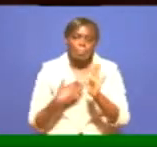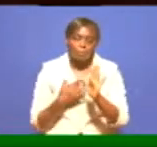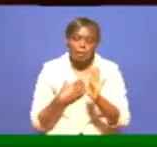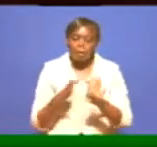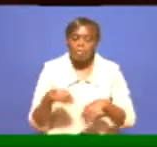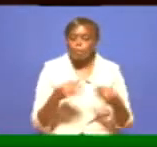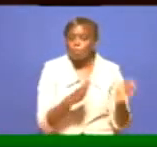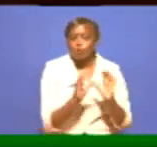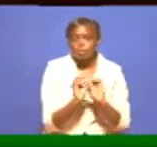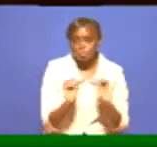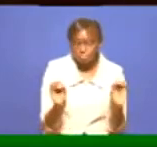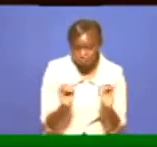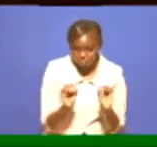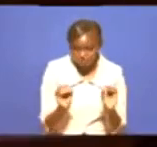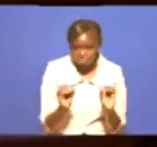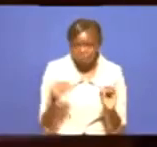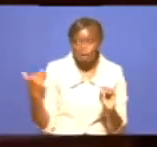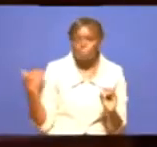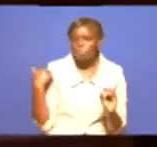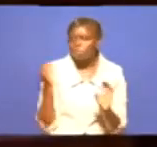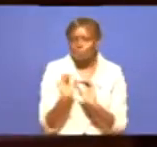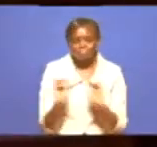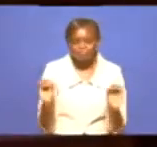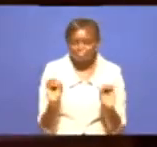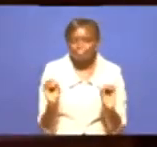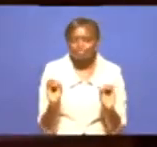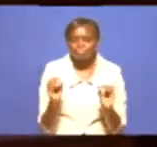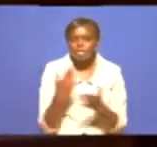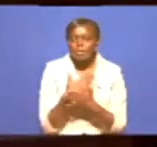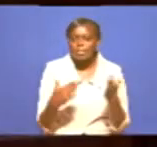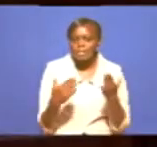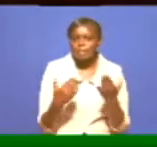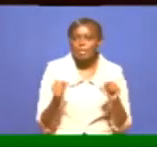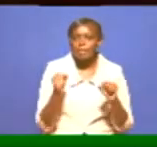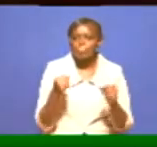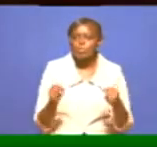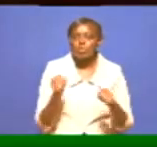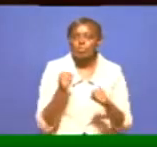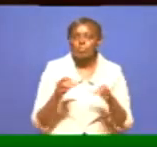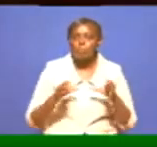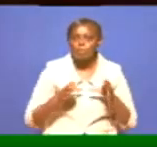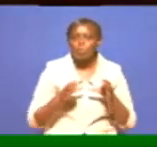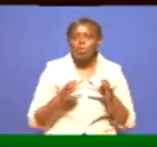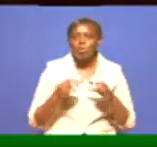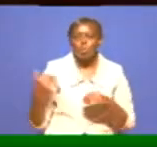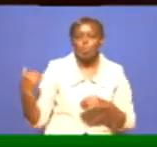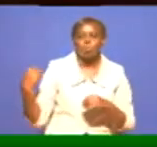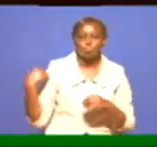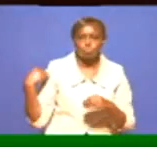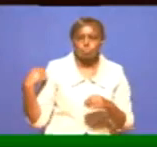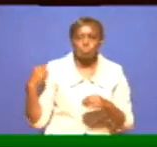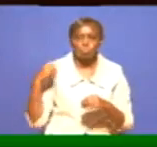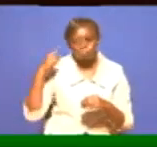you. So don't bother. You know, there is something that you cannot do, Honorable Pukosa. You cannot bully the Speaker.